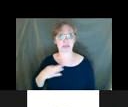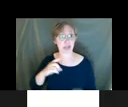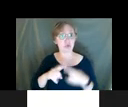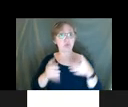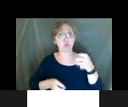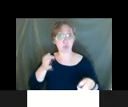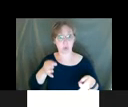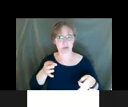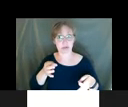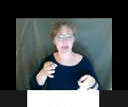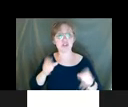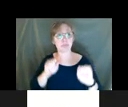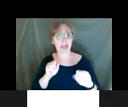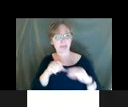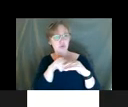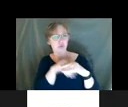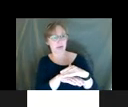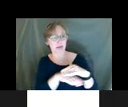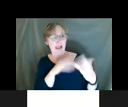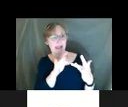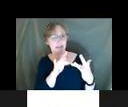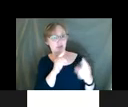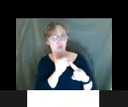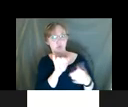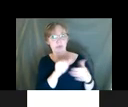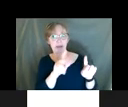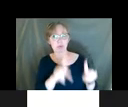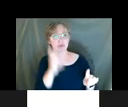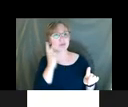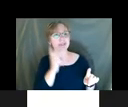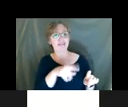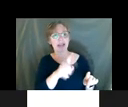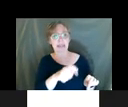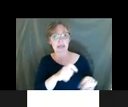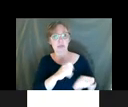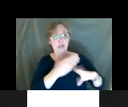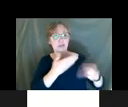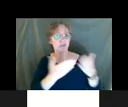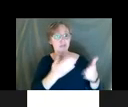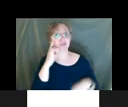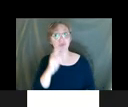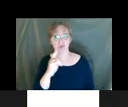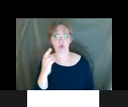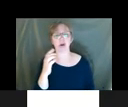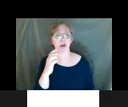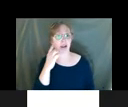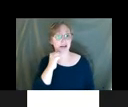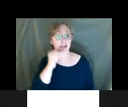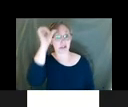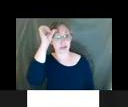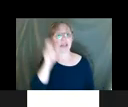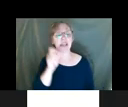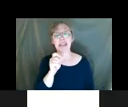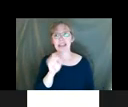assess whether such person is in need of protective services for adults when such official,